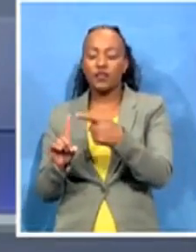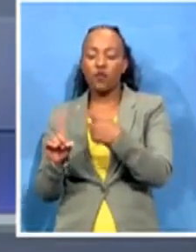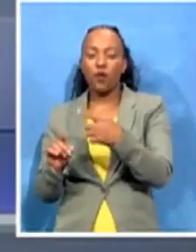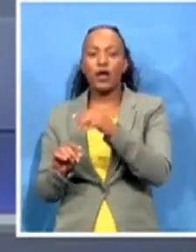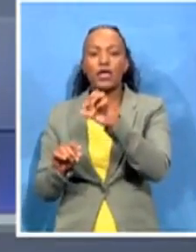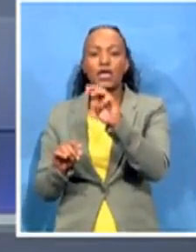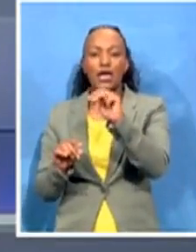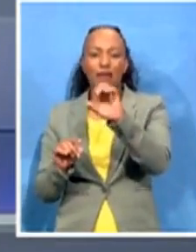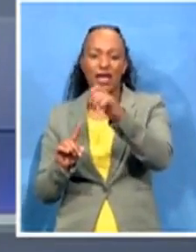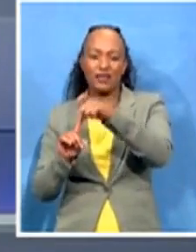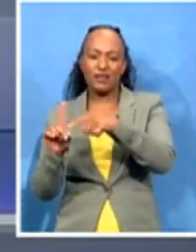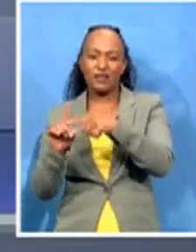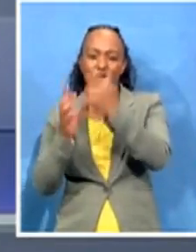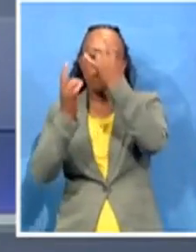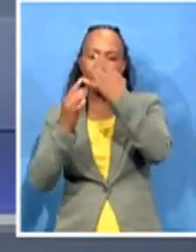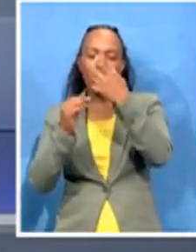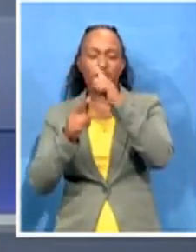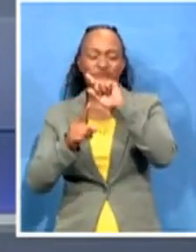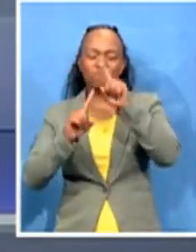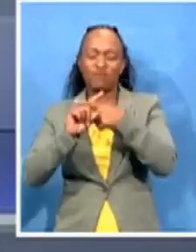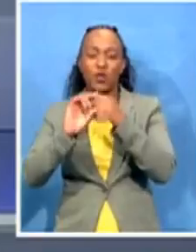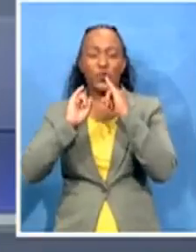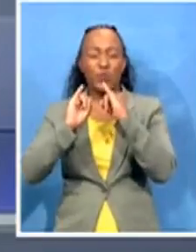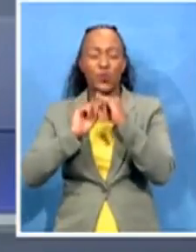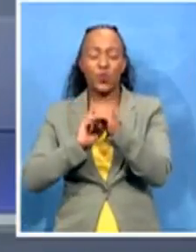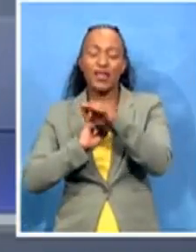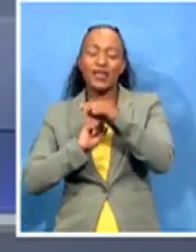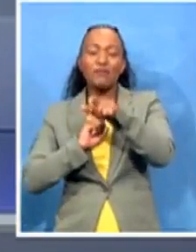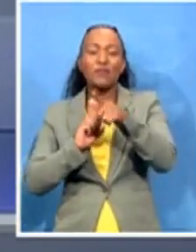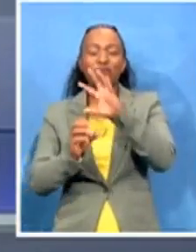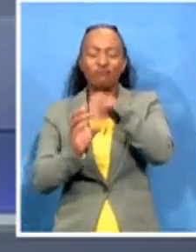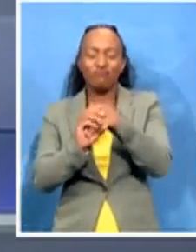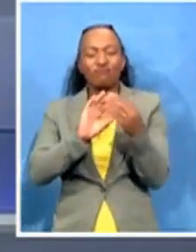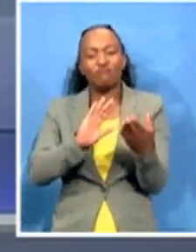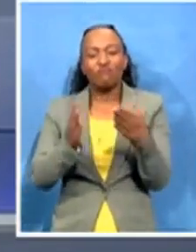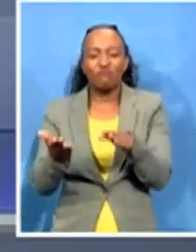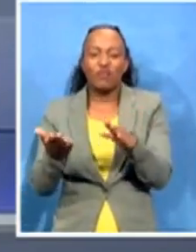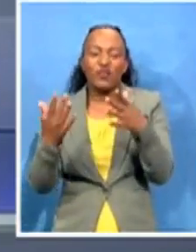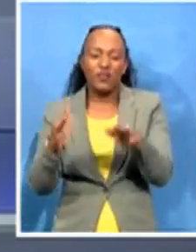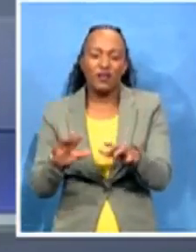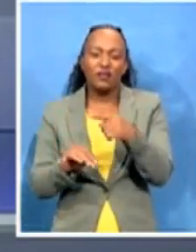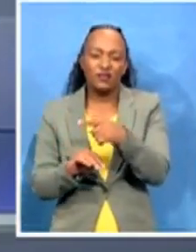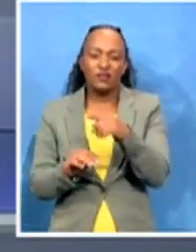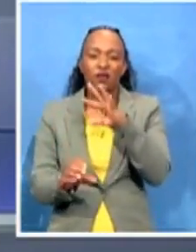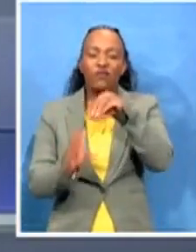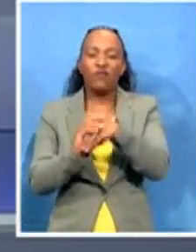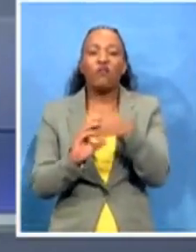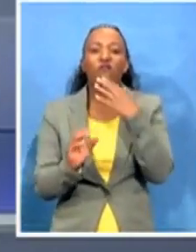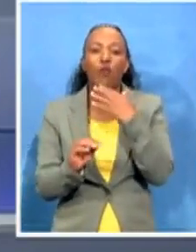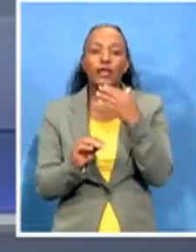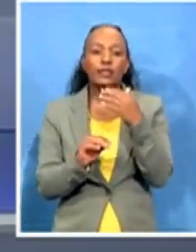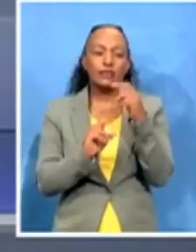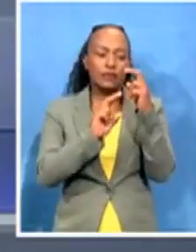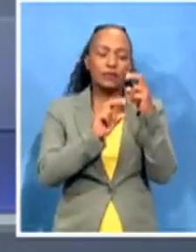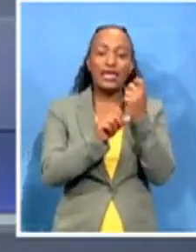horrific crash. 13 people have lost their lives. It involved a minibus, taxi, as well as a